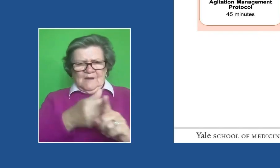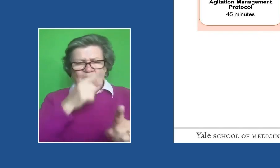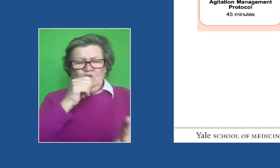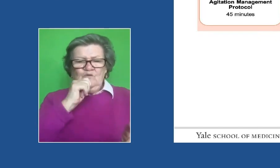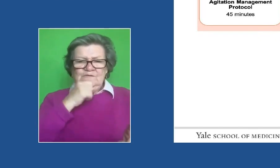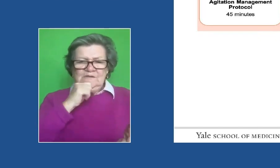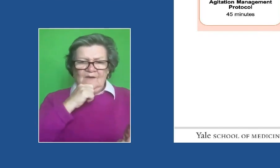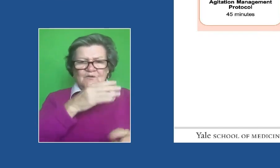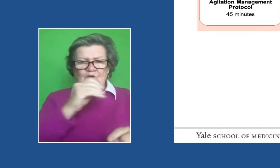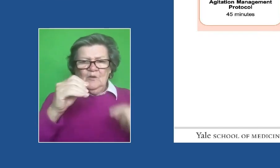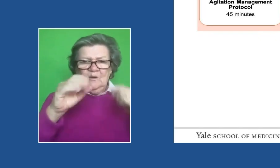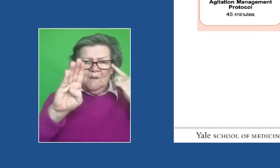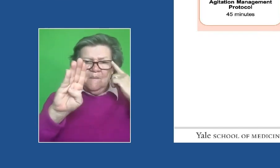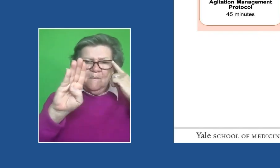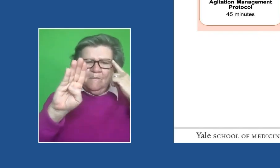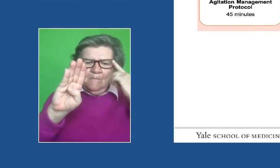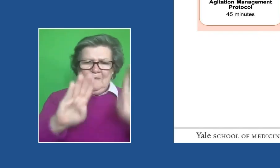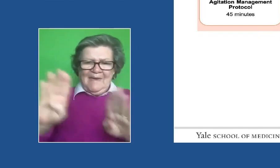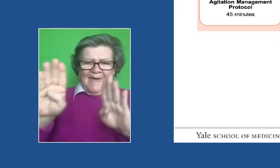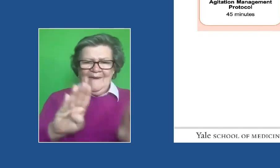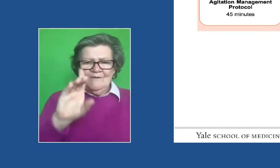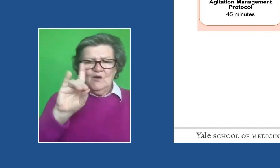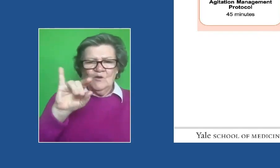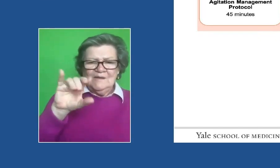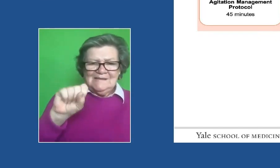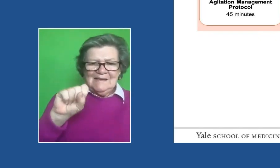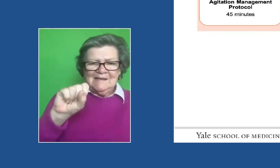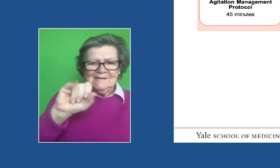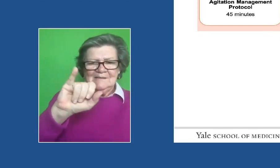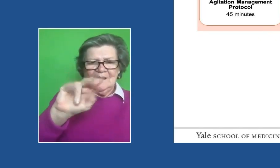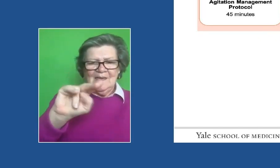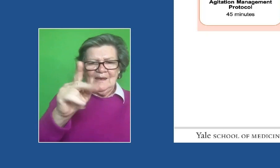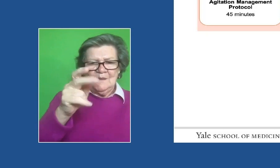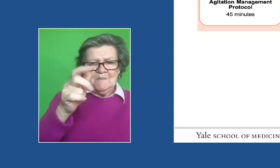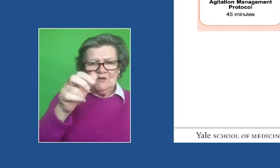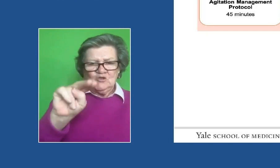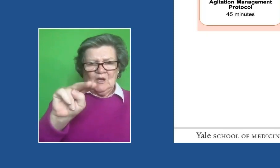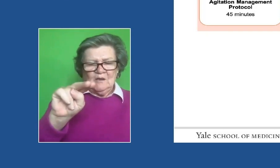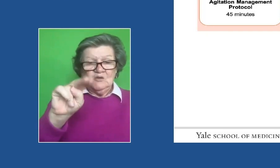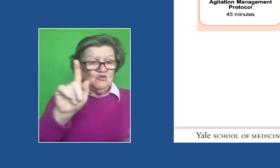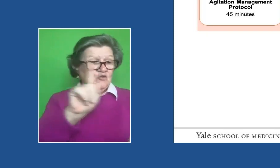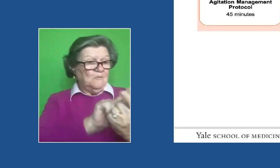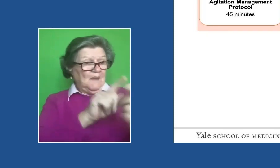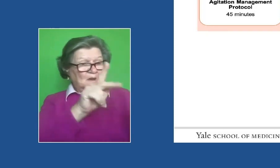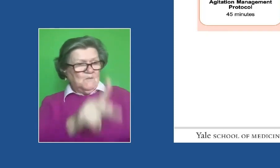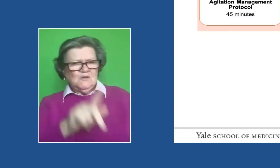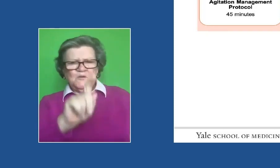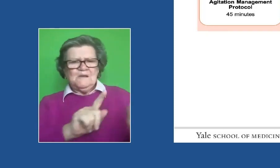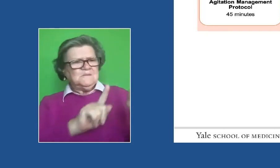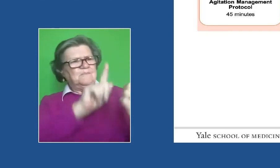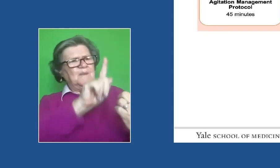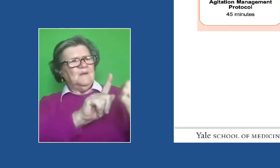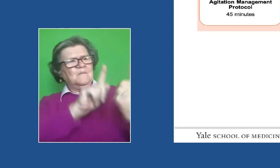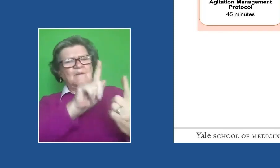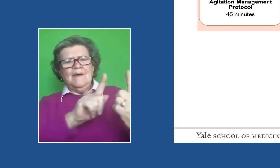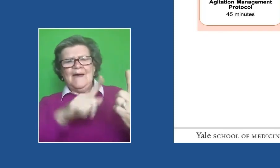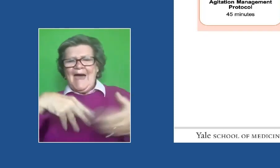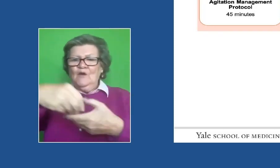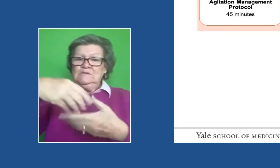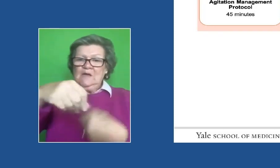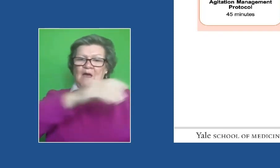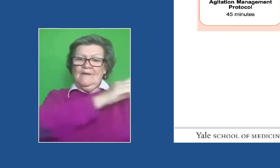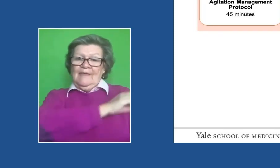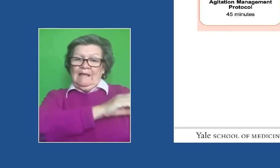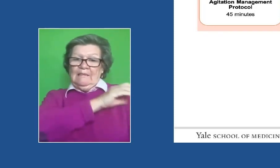behavioral disinhibition as ways for them to get a chance to meet a person and meet an individual one-on-one outside of the clinical setting.